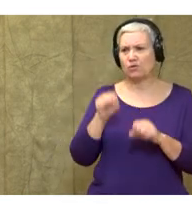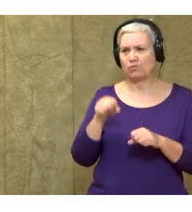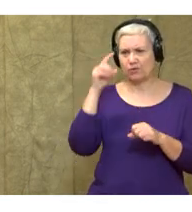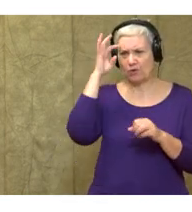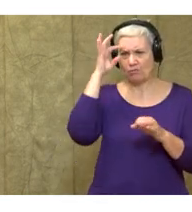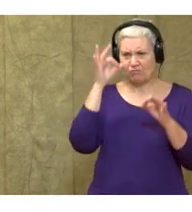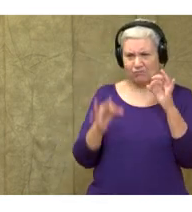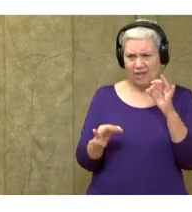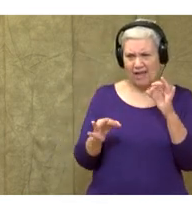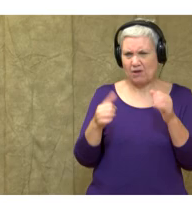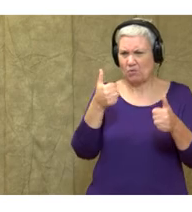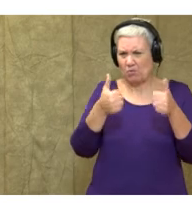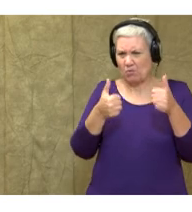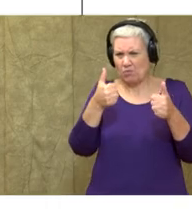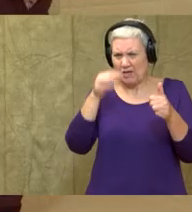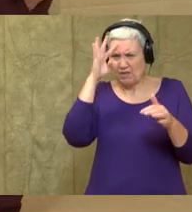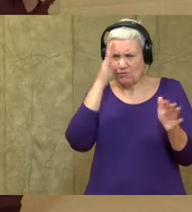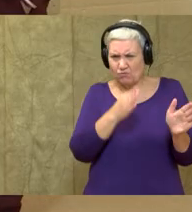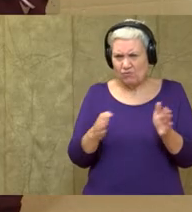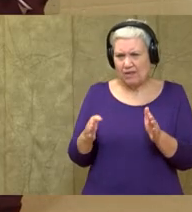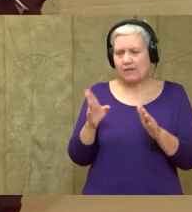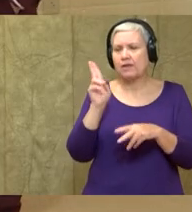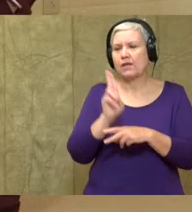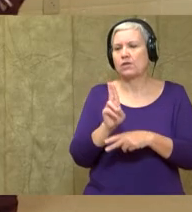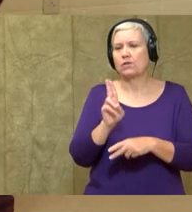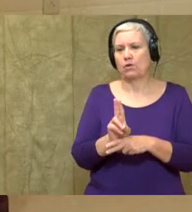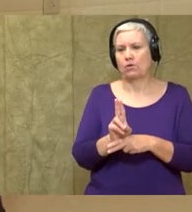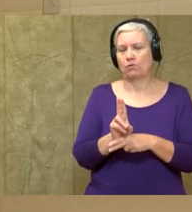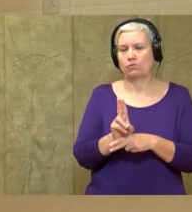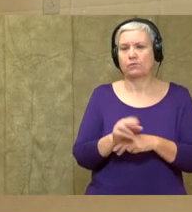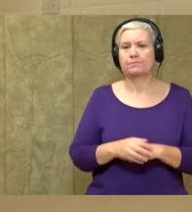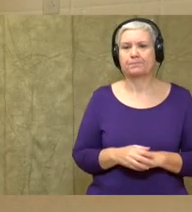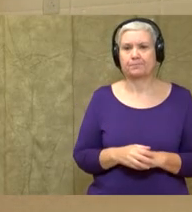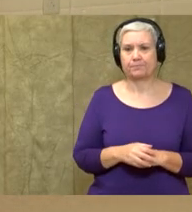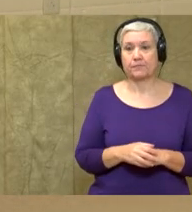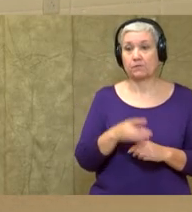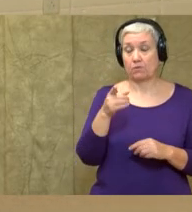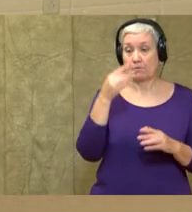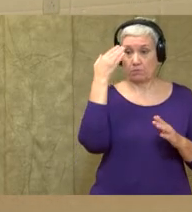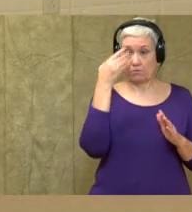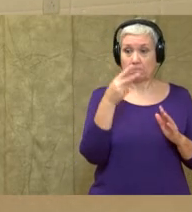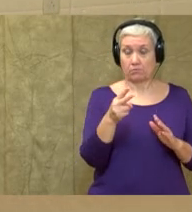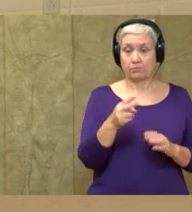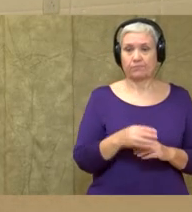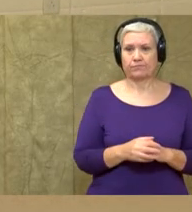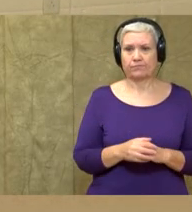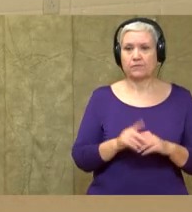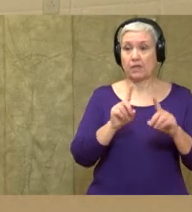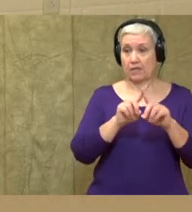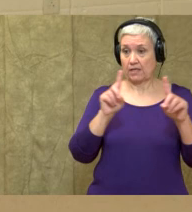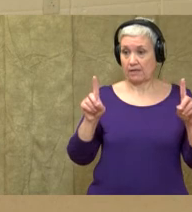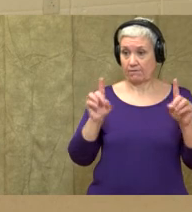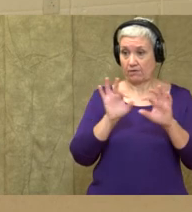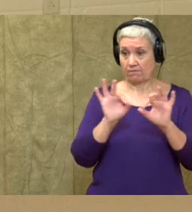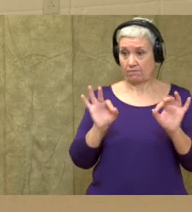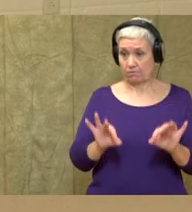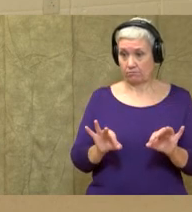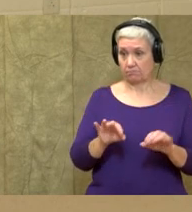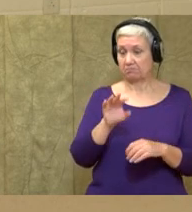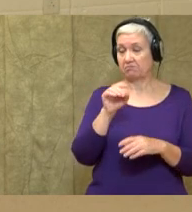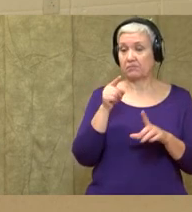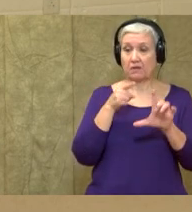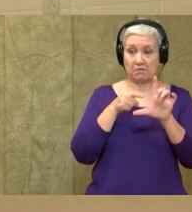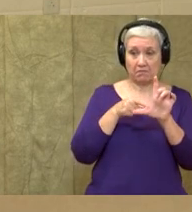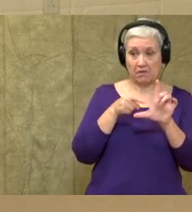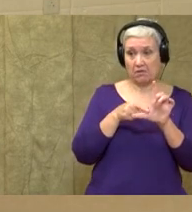how does the structure we have determine the strategy we're going to use? And if I'm looking at this table, think about our different forms, vertex,